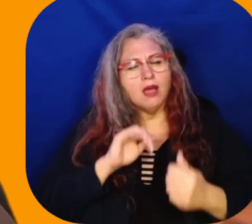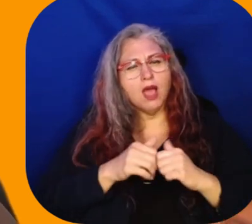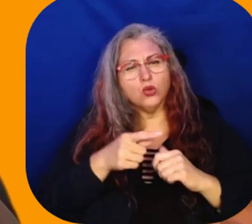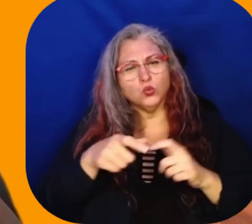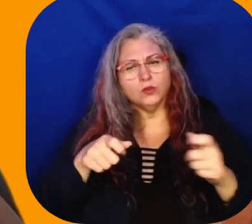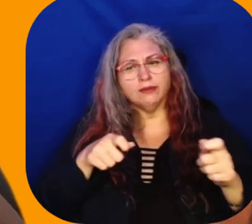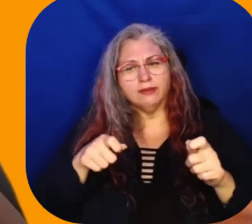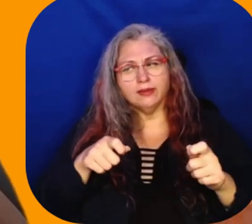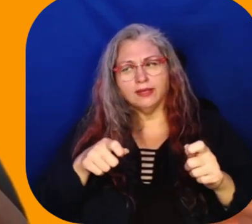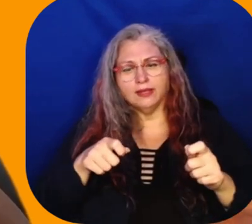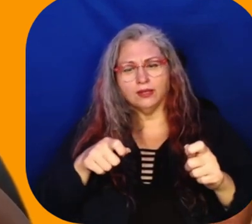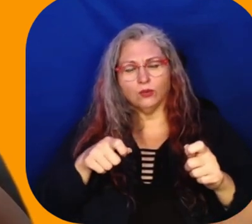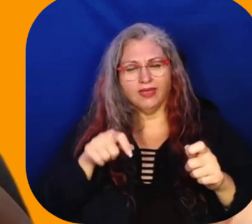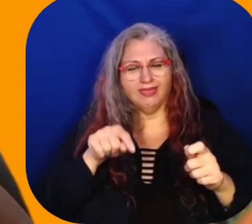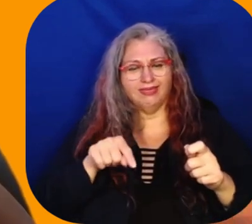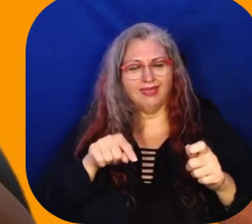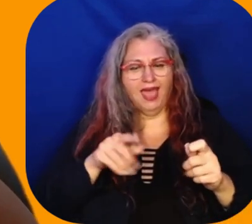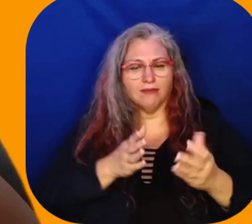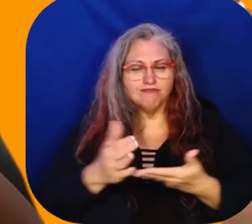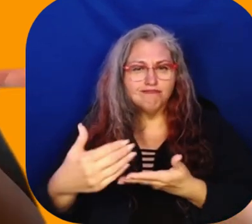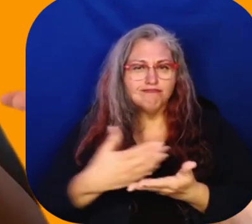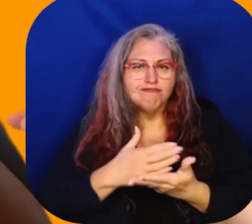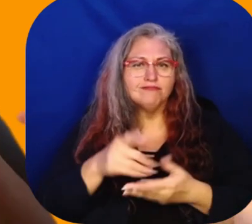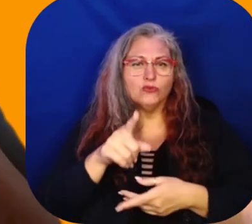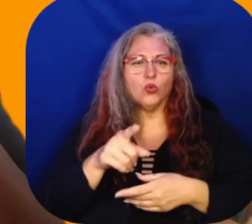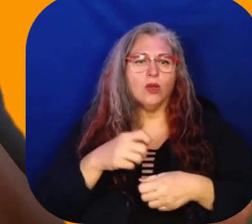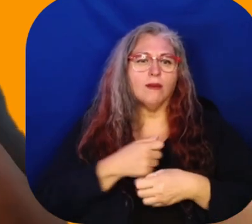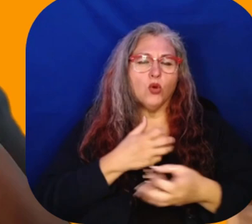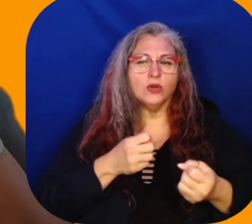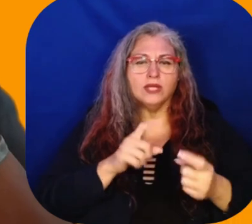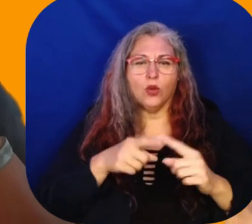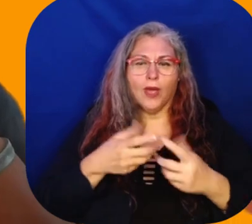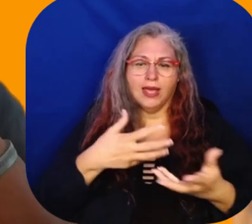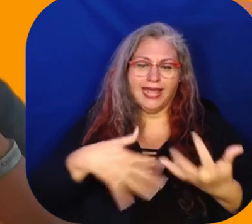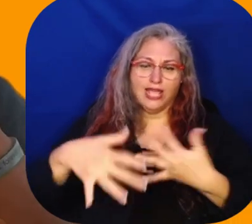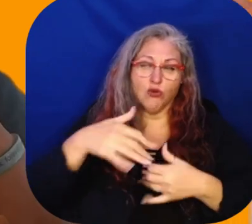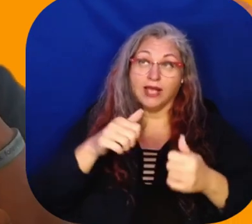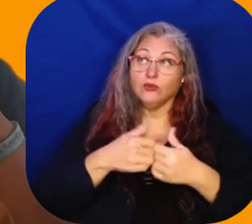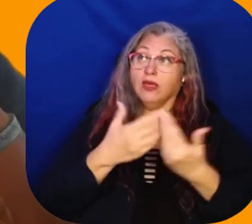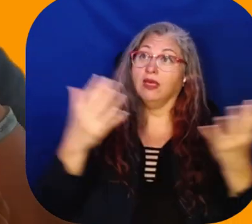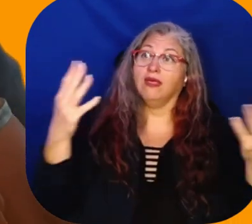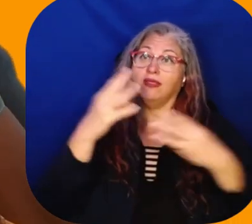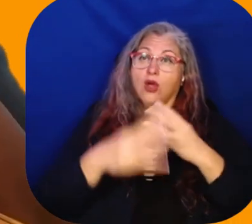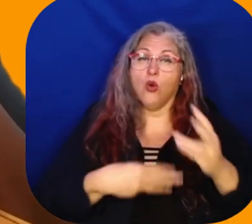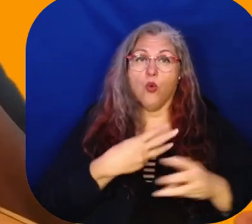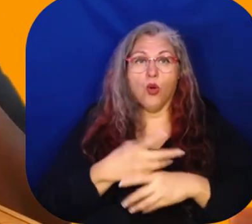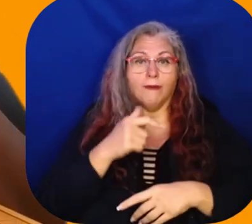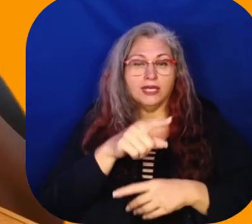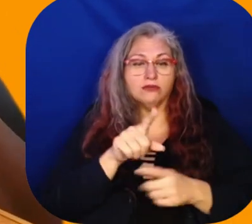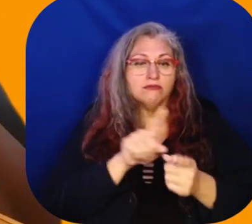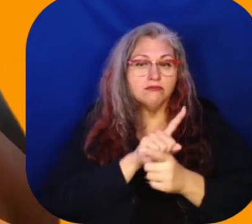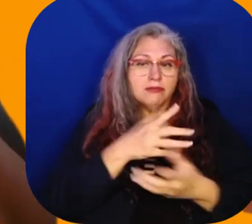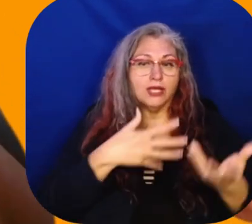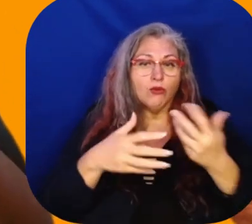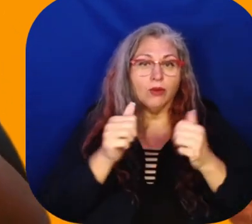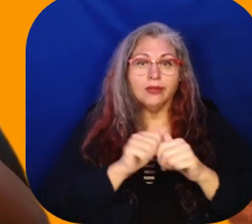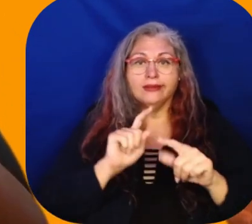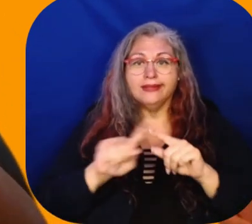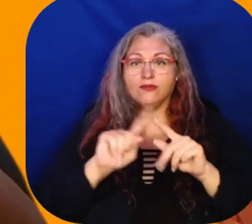that in your poetry as it interacts with the world, because you interact with different people in different settings,